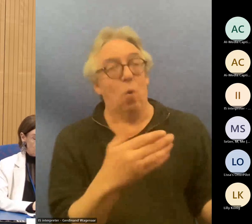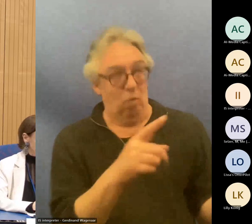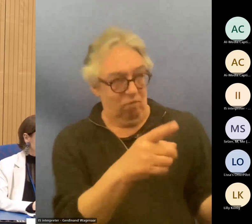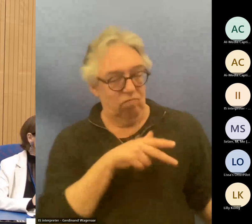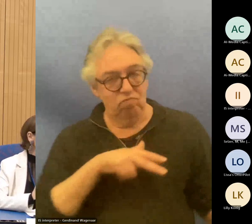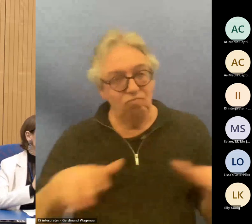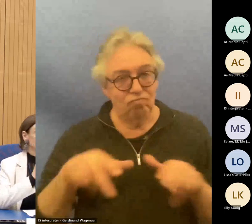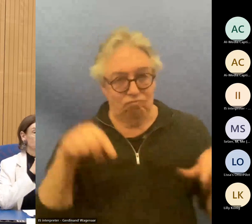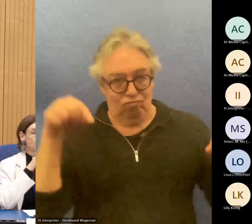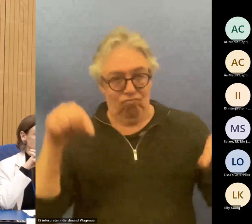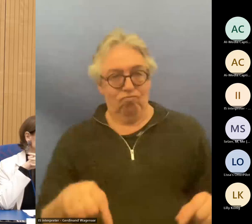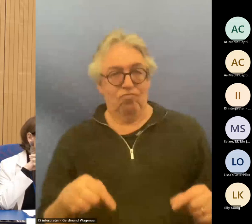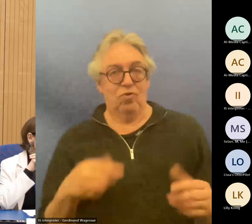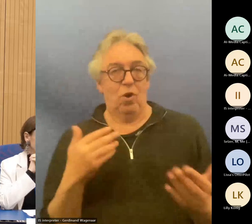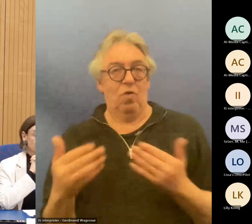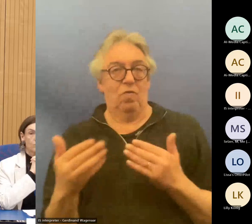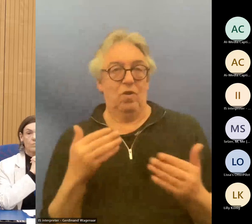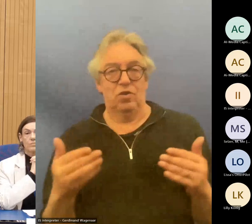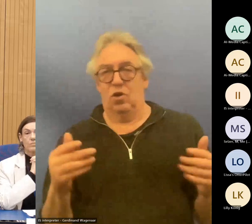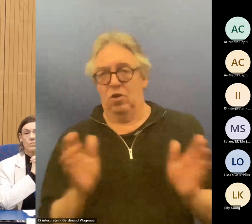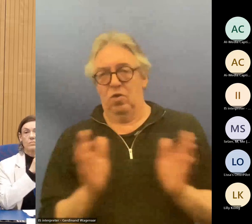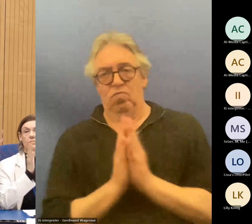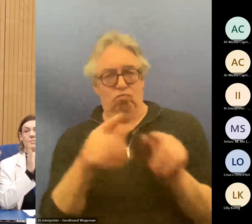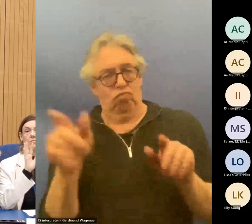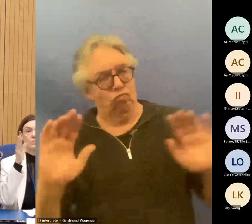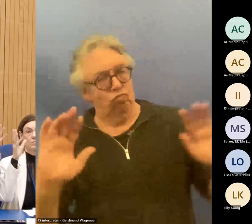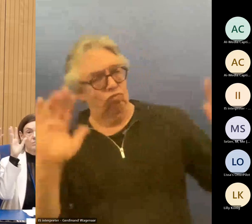possible. Let's give them a round of applause.